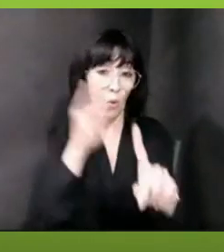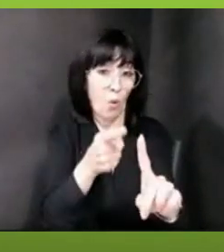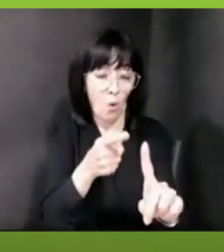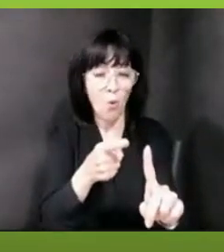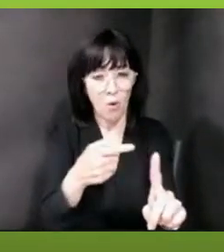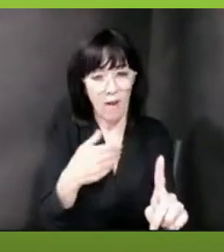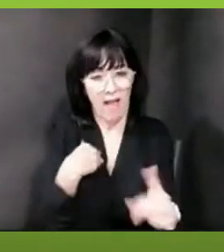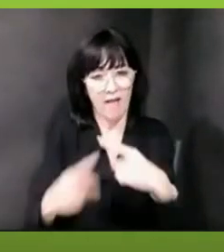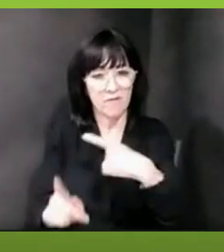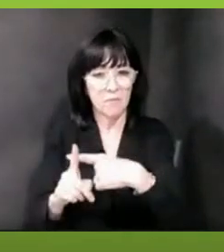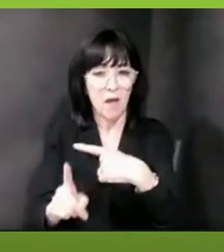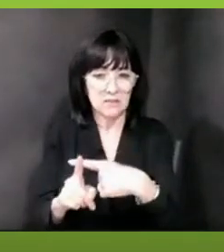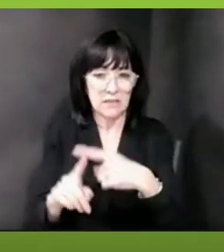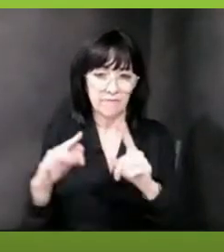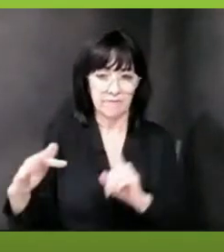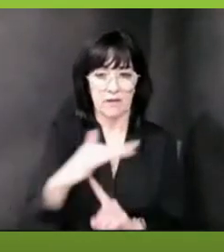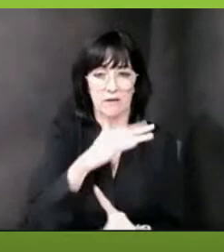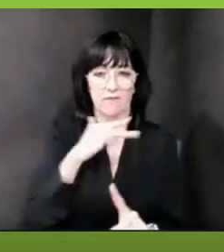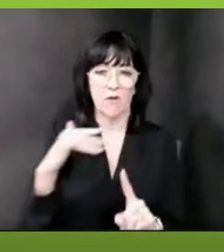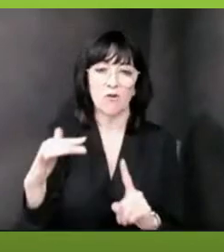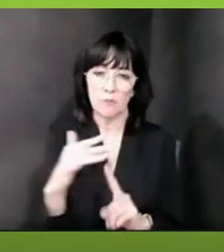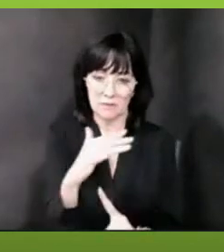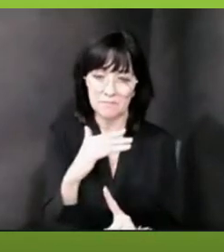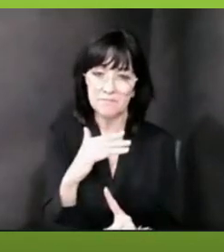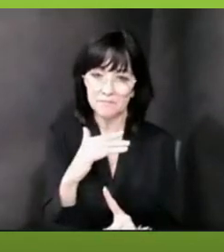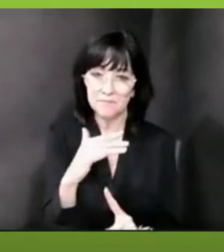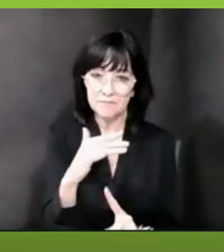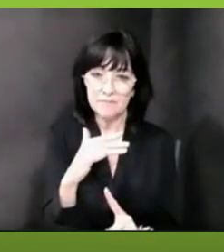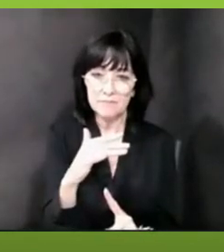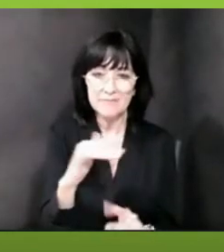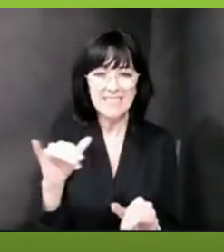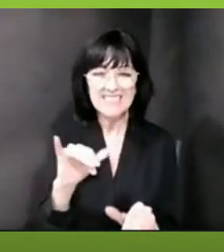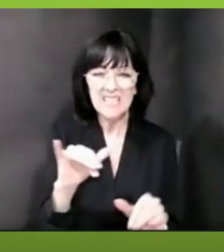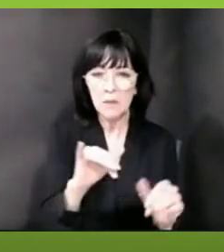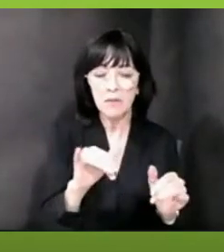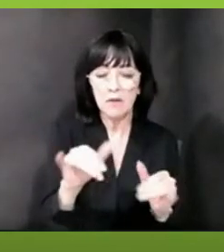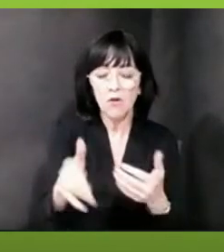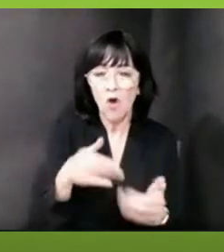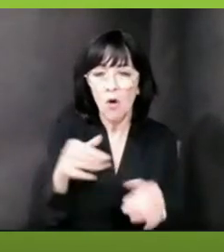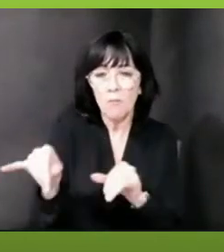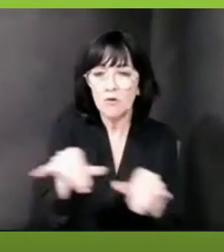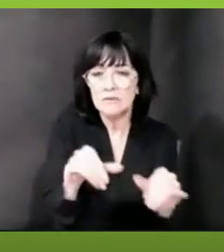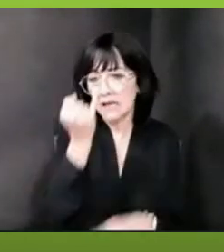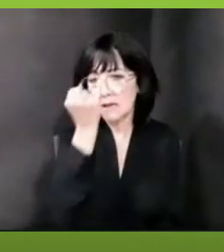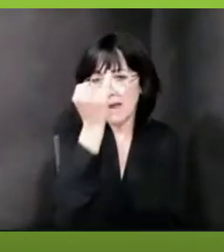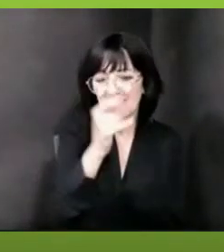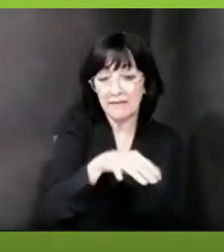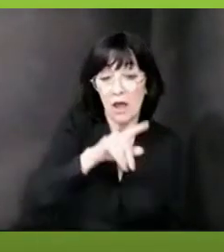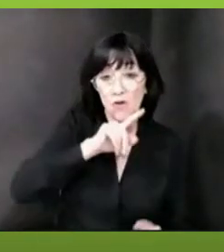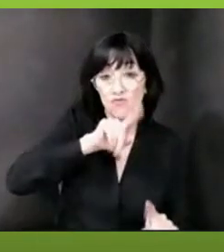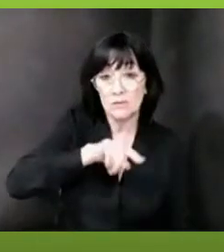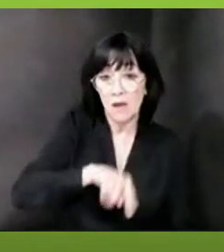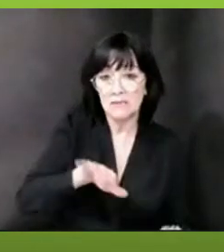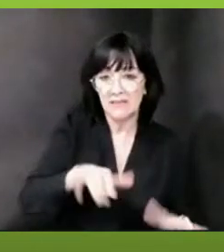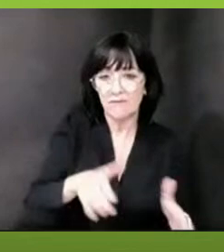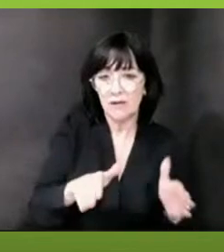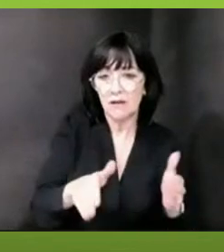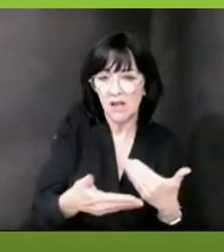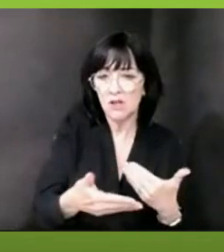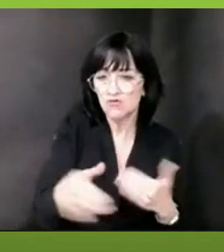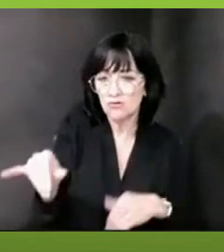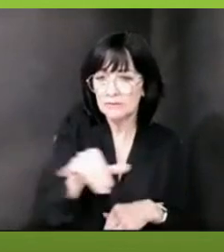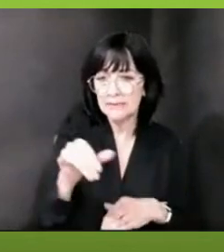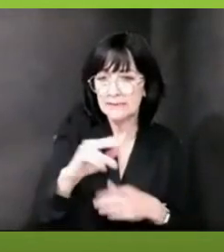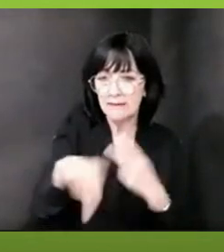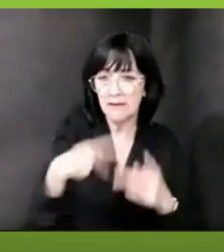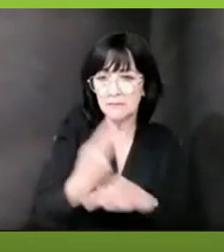responsive classroom. So they kind of like go together. Using assertive discipline. Discipline is a Latin word, means to teach. So that's very important.